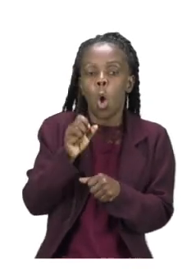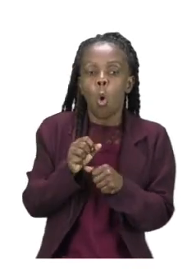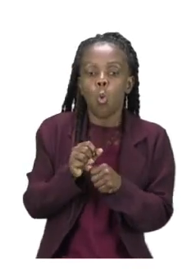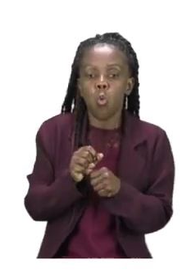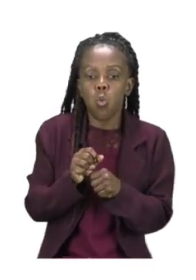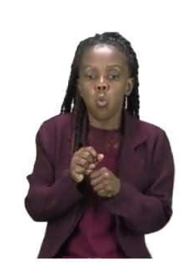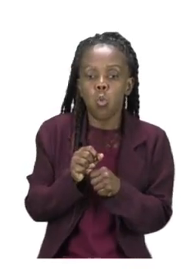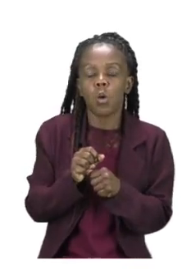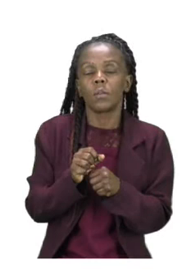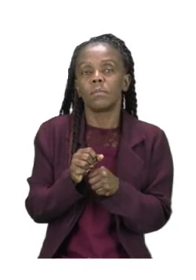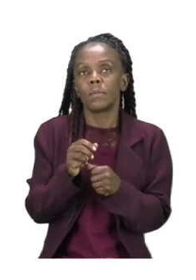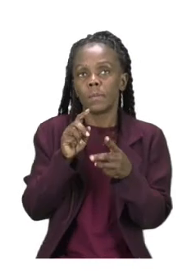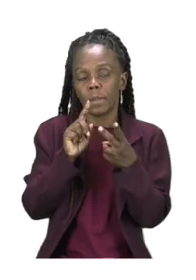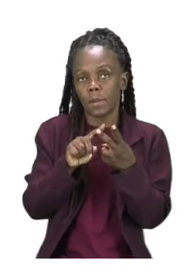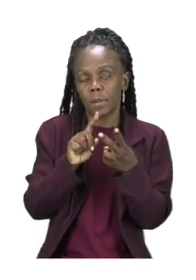run,